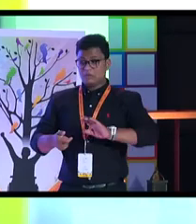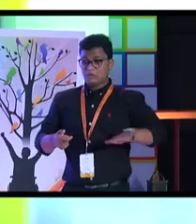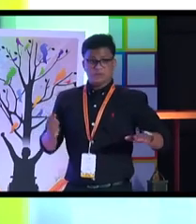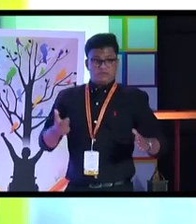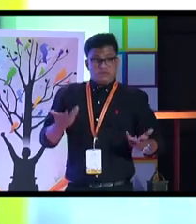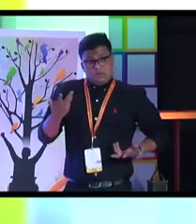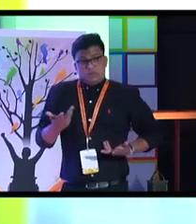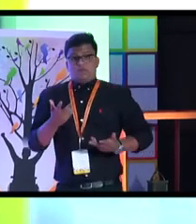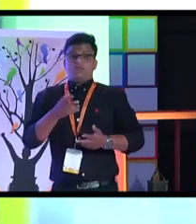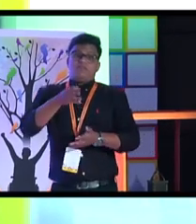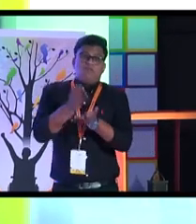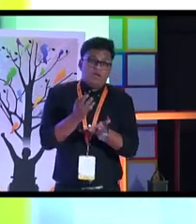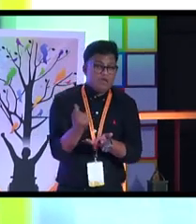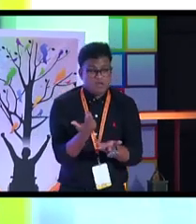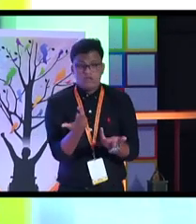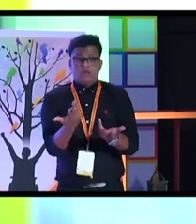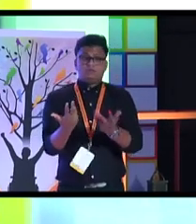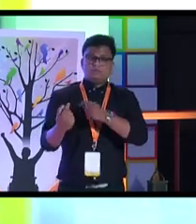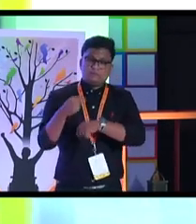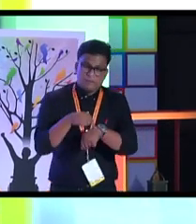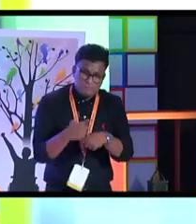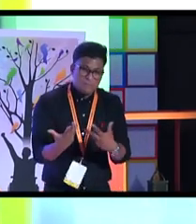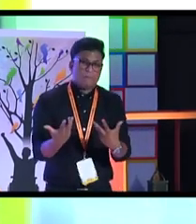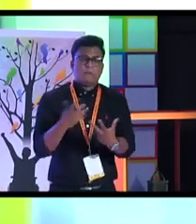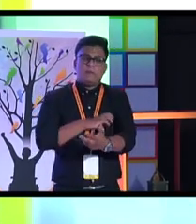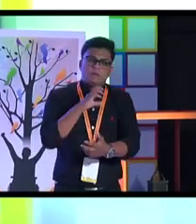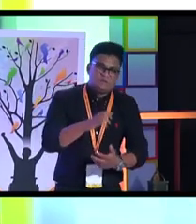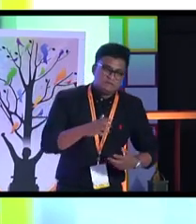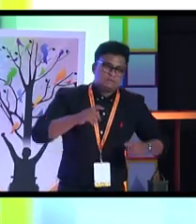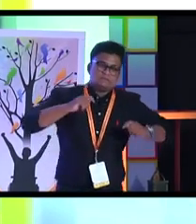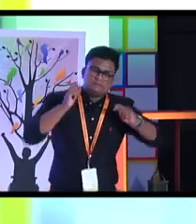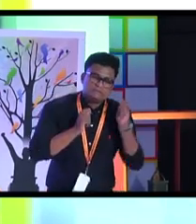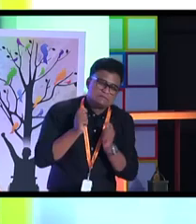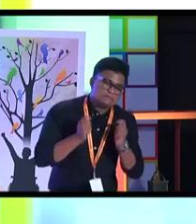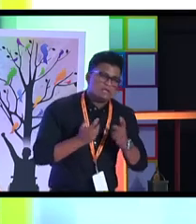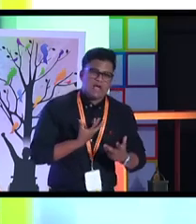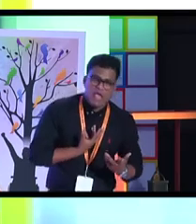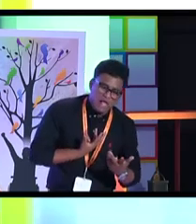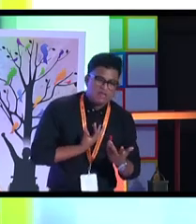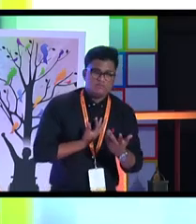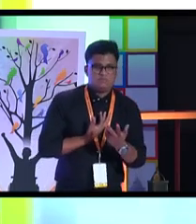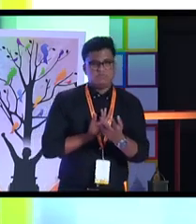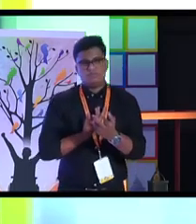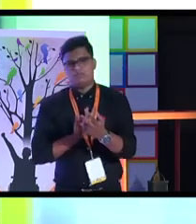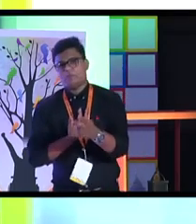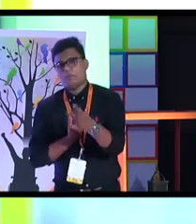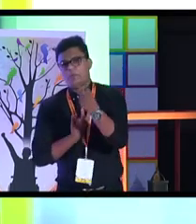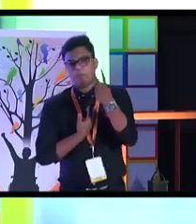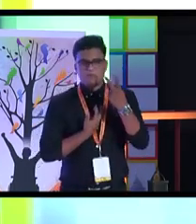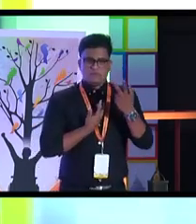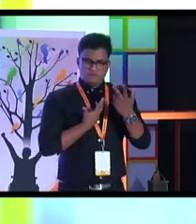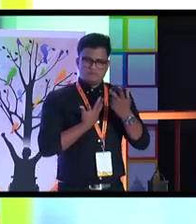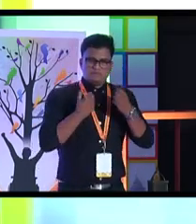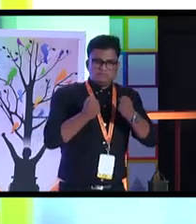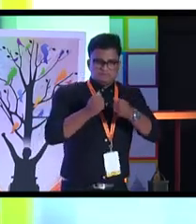not just finance, but huge energy, time, emotion that goes into dealing with the children,